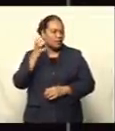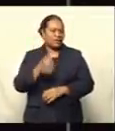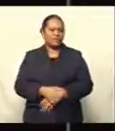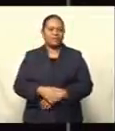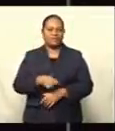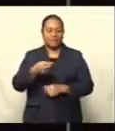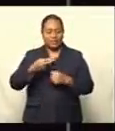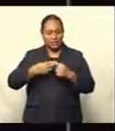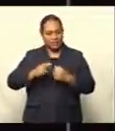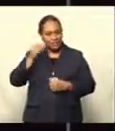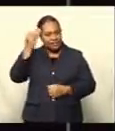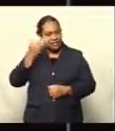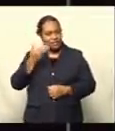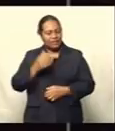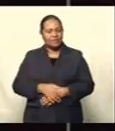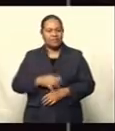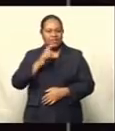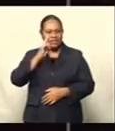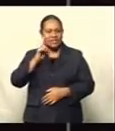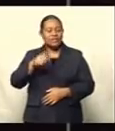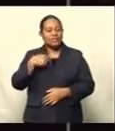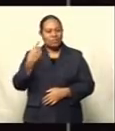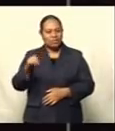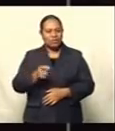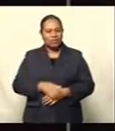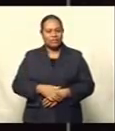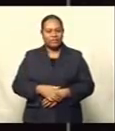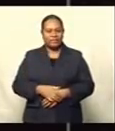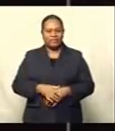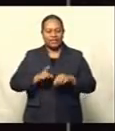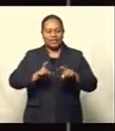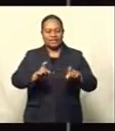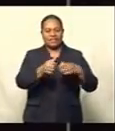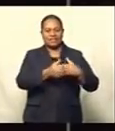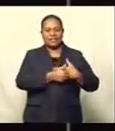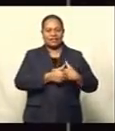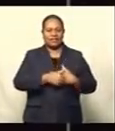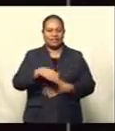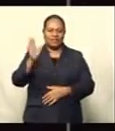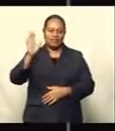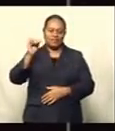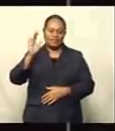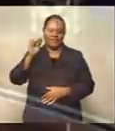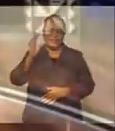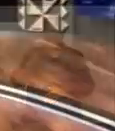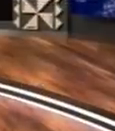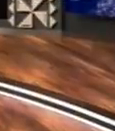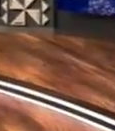That's your news this evening. I'll see you again tomorrow. Until then, stay safe. Modemanda.